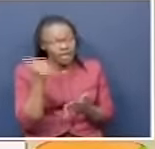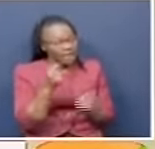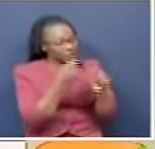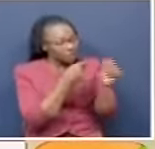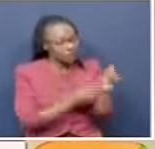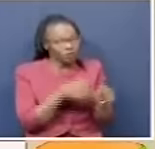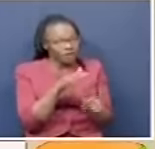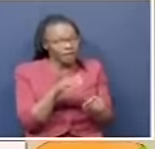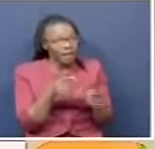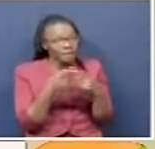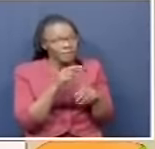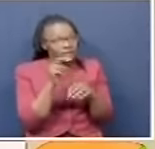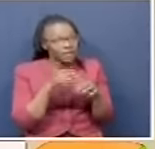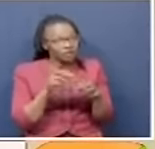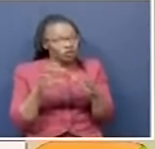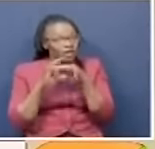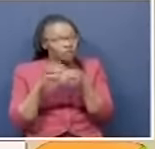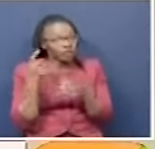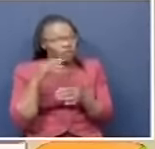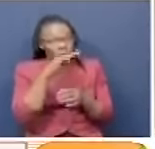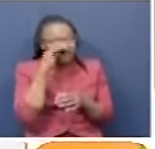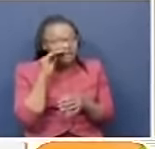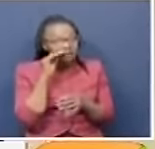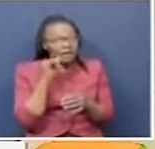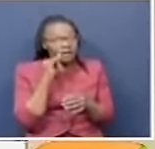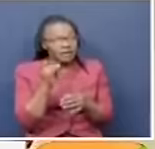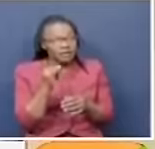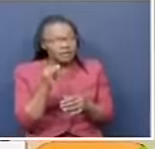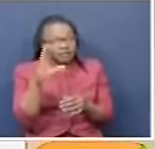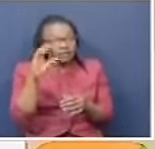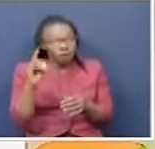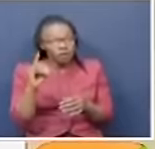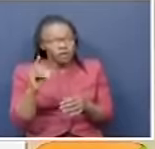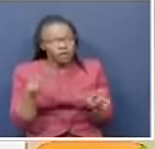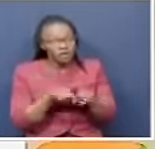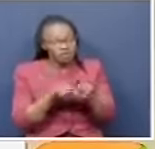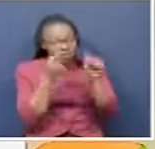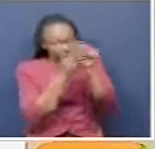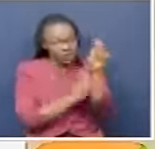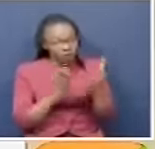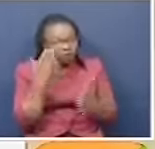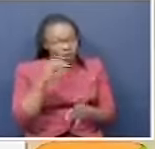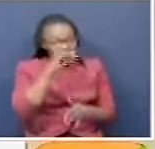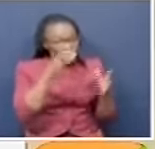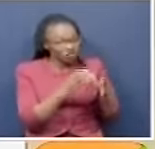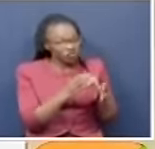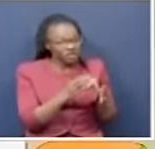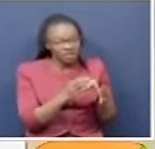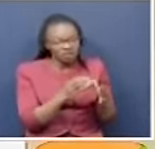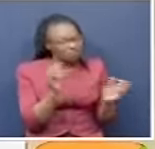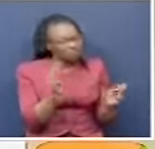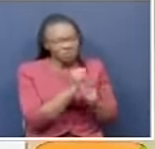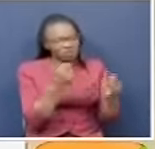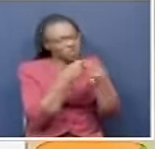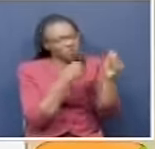the natural catchment area for Musalia is obviously the CORD support base, because mm-hmm. the Jubilee support base is sort of locked up. So